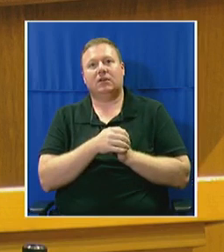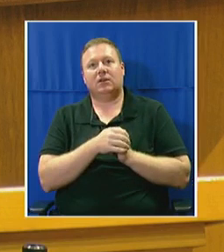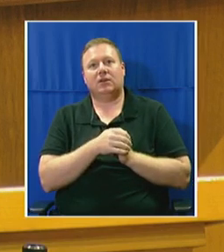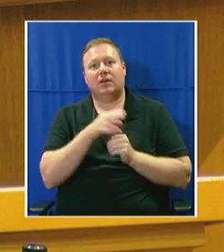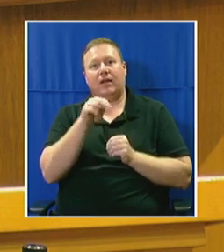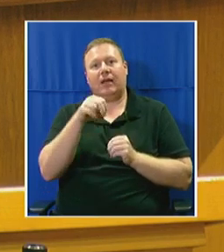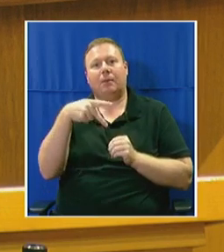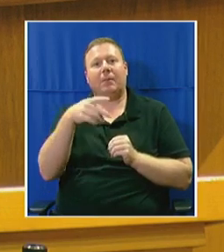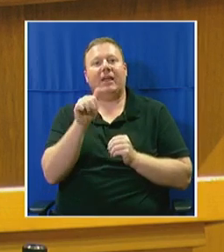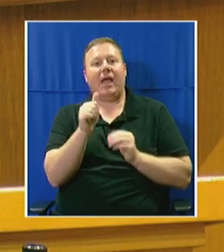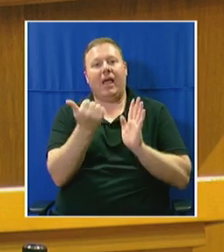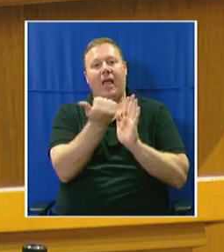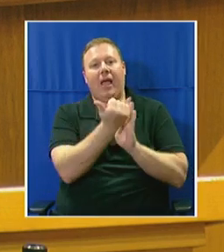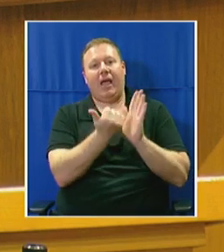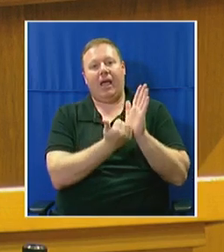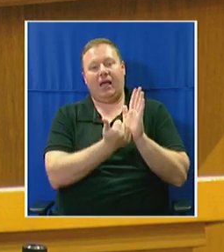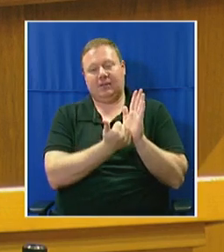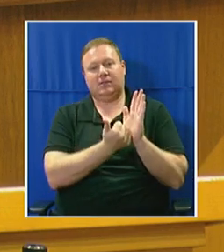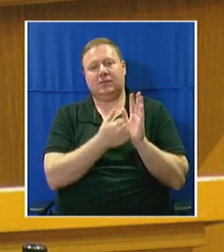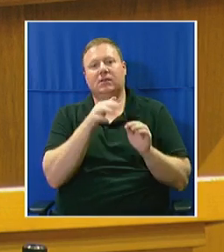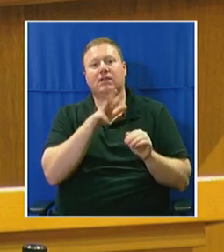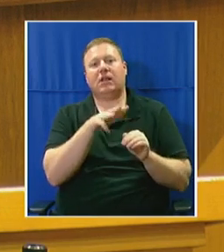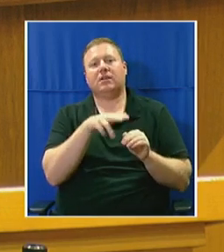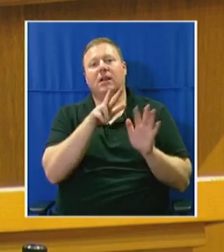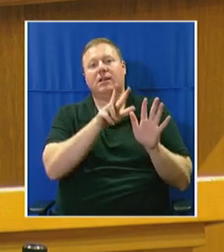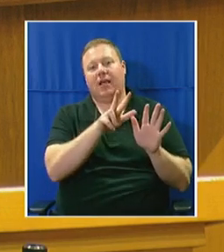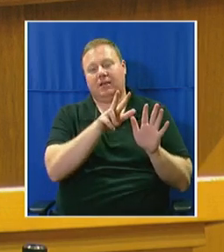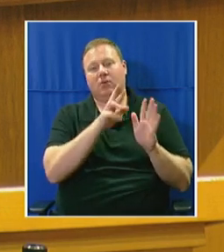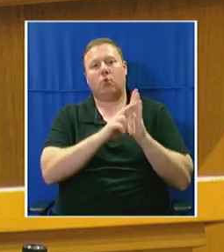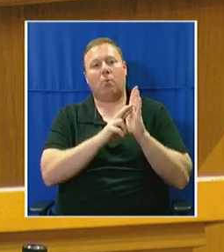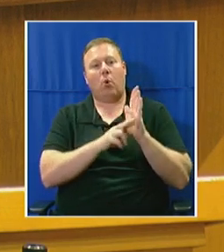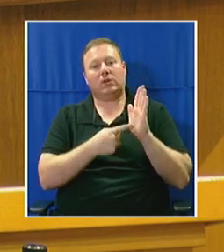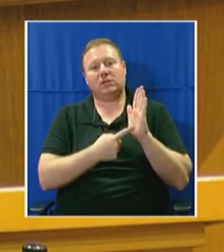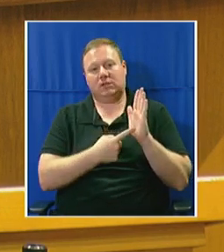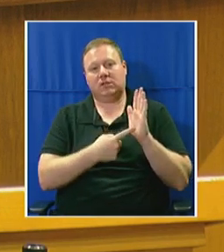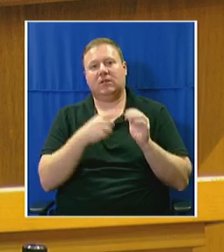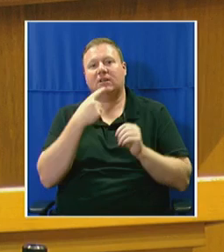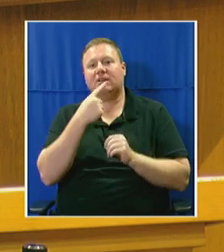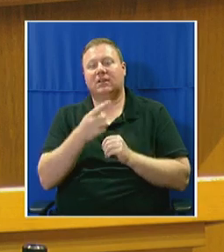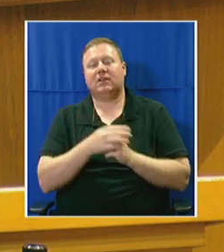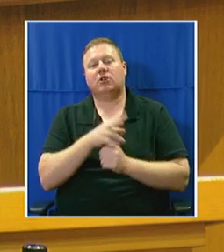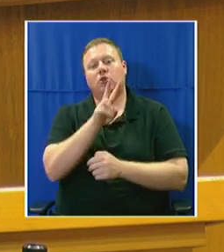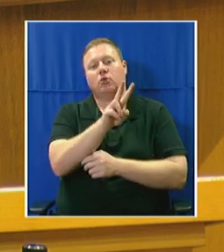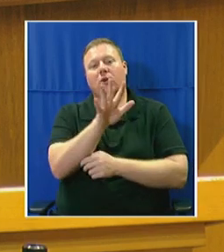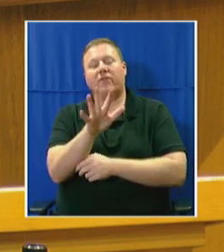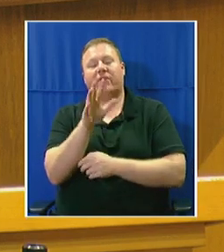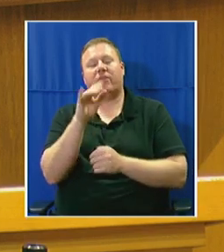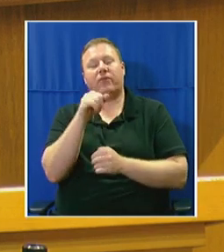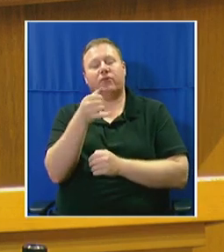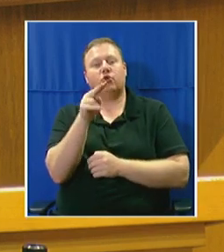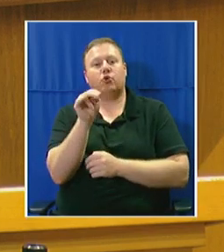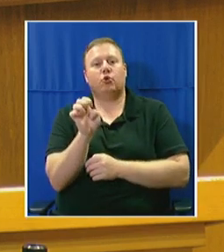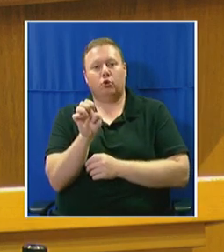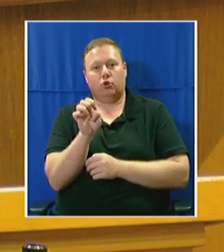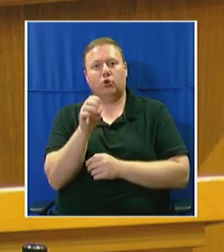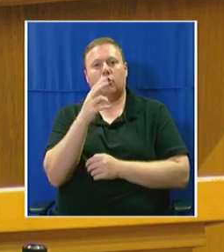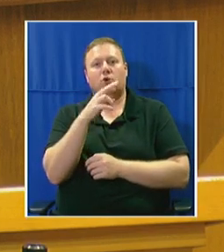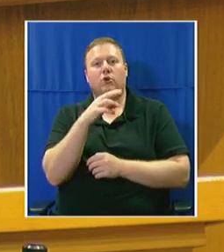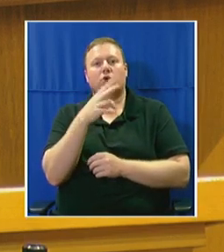Advocate Lawrence special director of public persecutions in terms of section 12